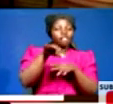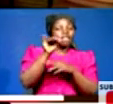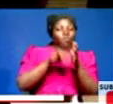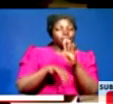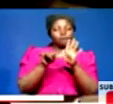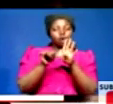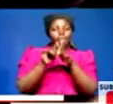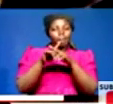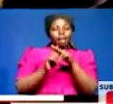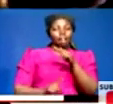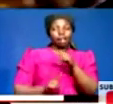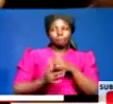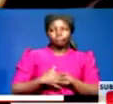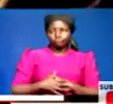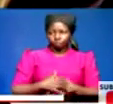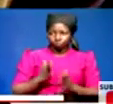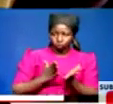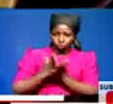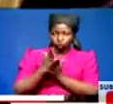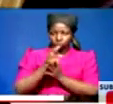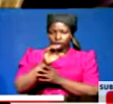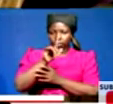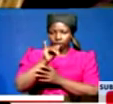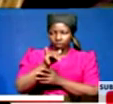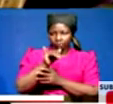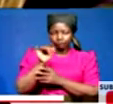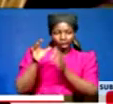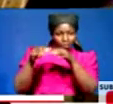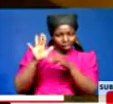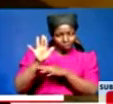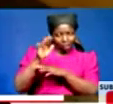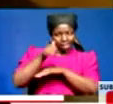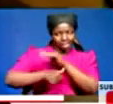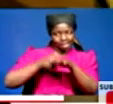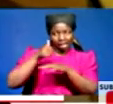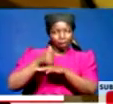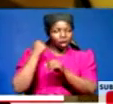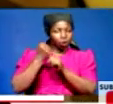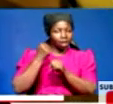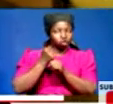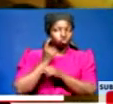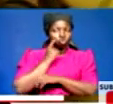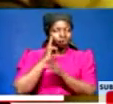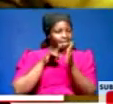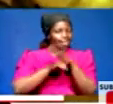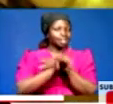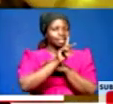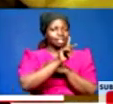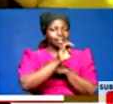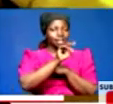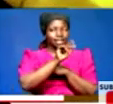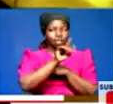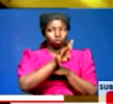disappears with time. Through the Clay Republic, Nyambura Ndungu established a workshop in Kendu Bay and Kakamega, employing